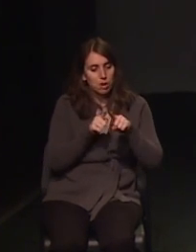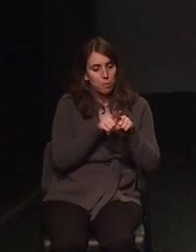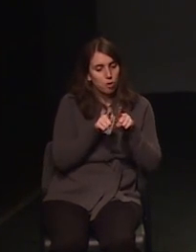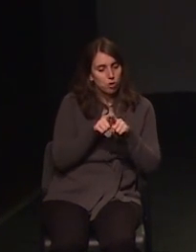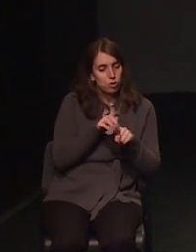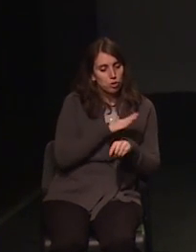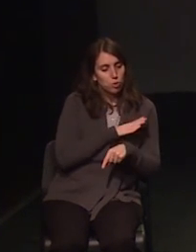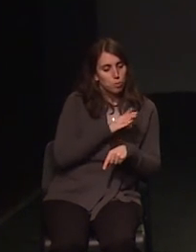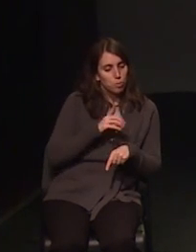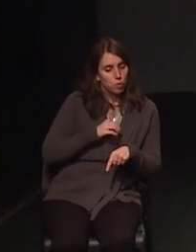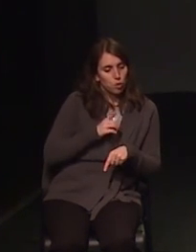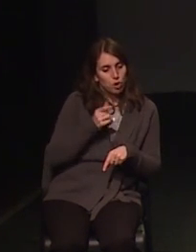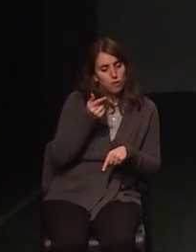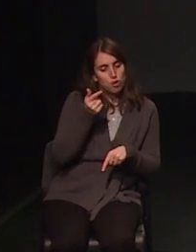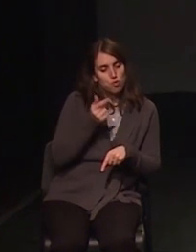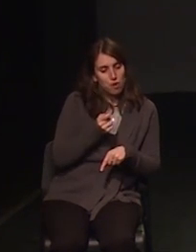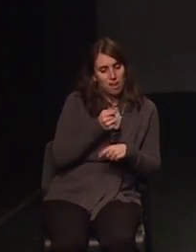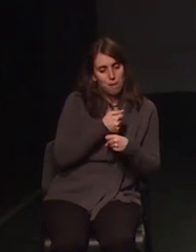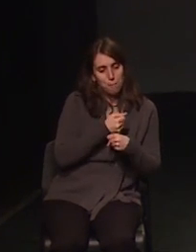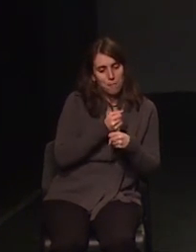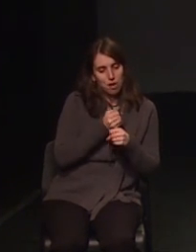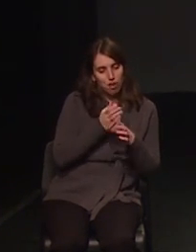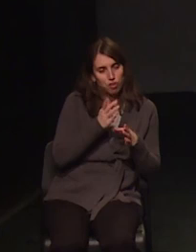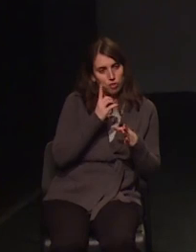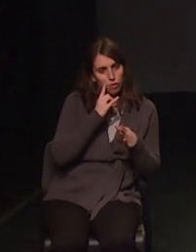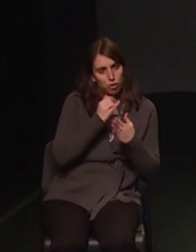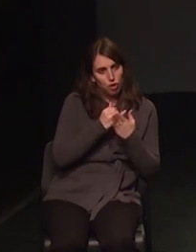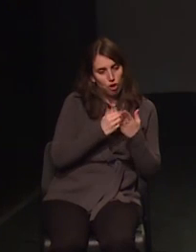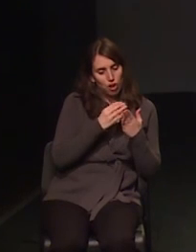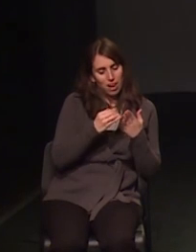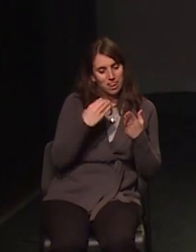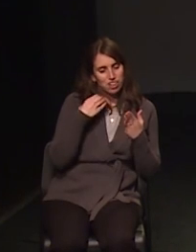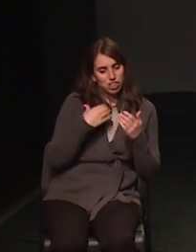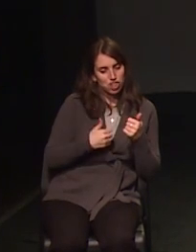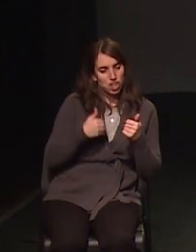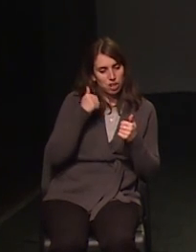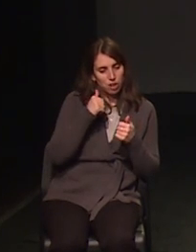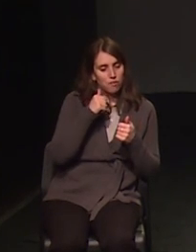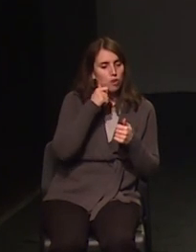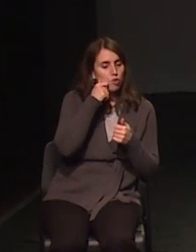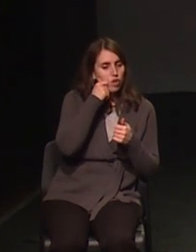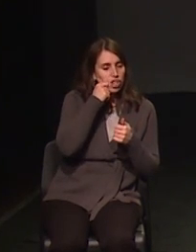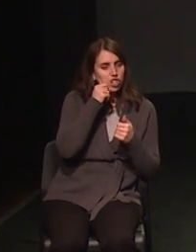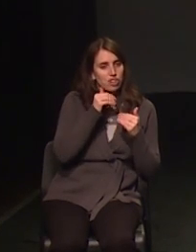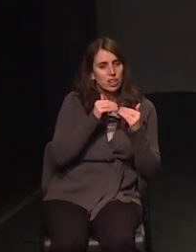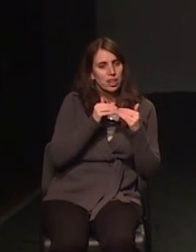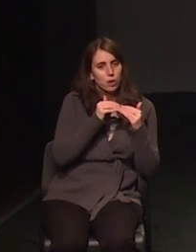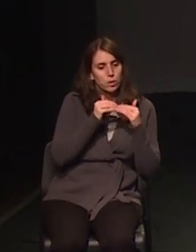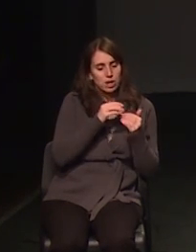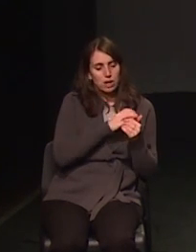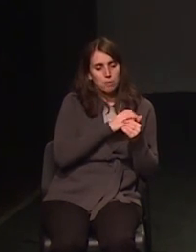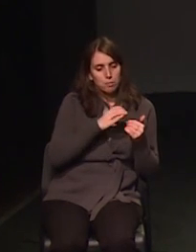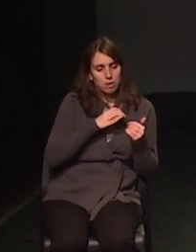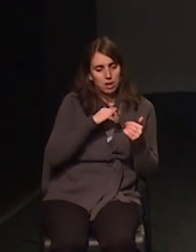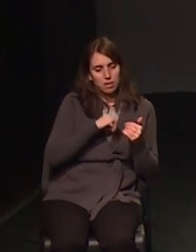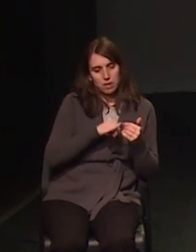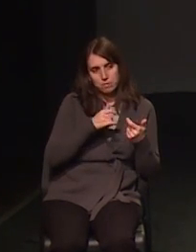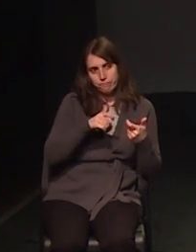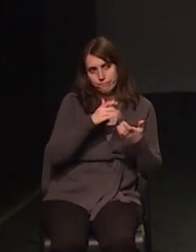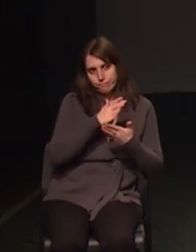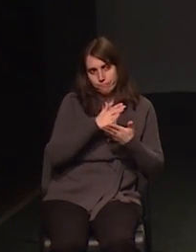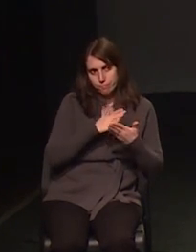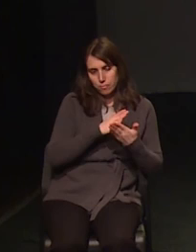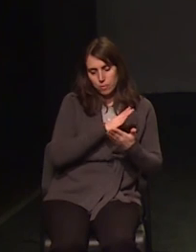in the Arts and the chair of its Racial Equity Committee, which has been a committee of the board for a few years now, so I've